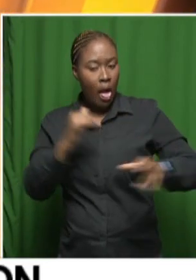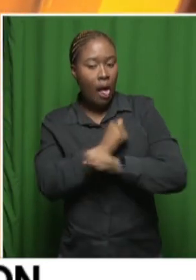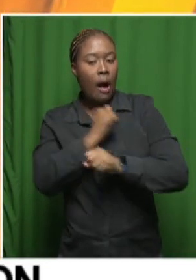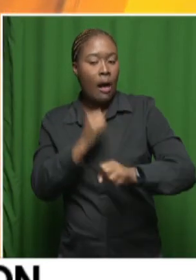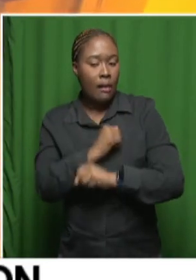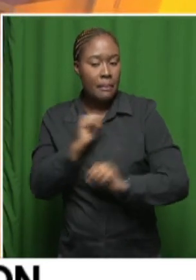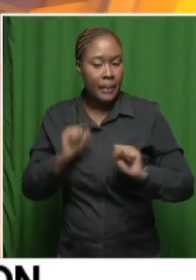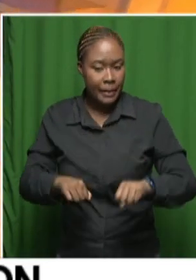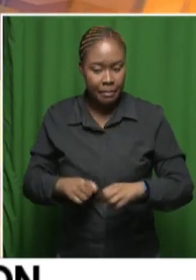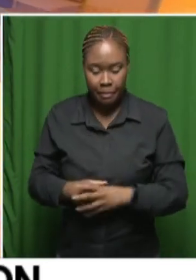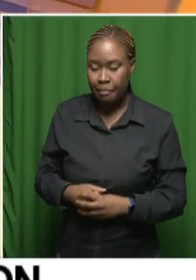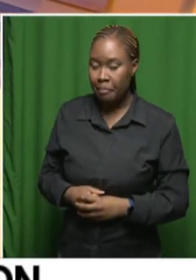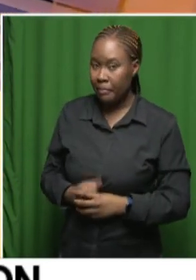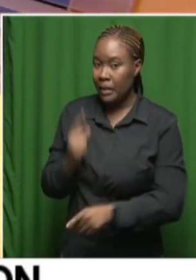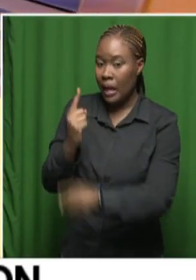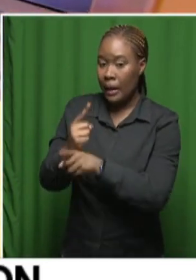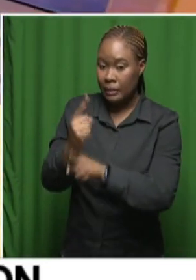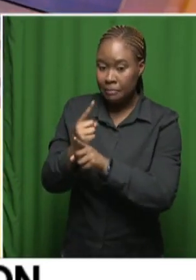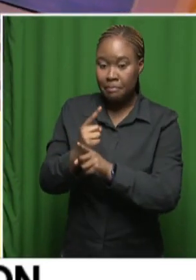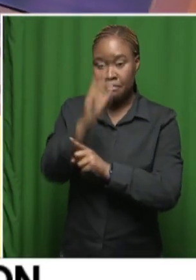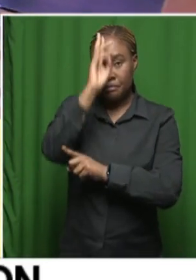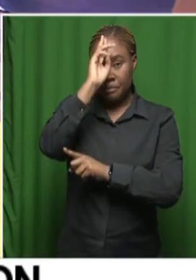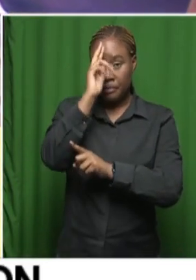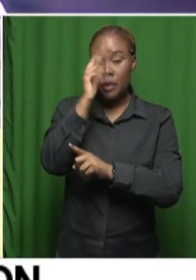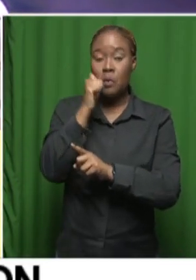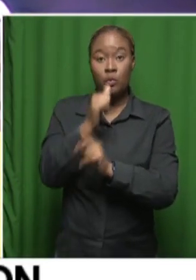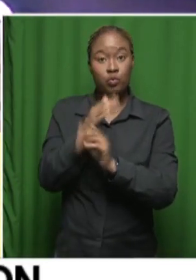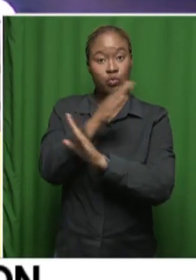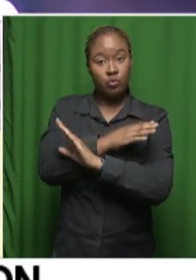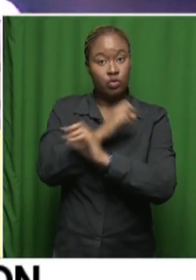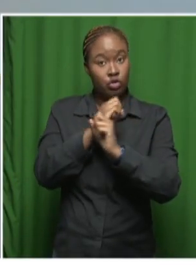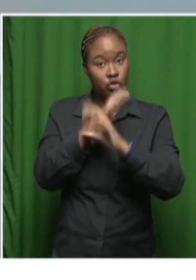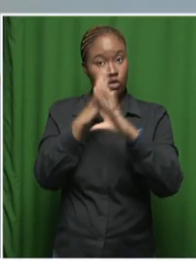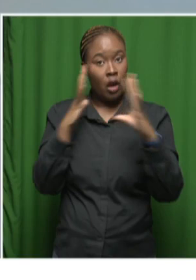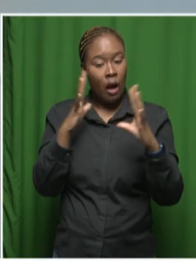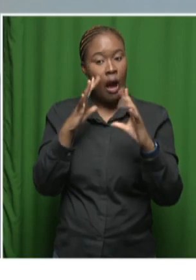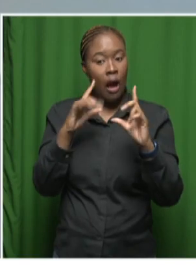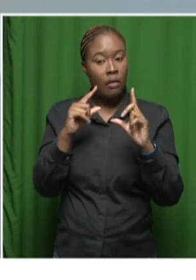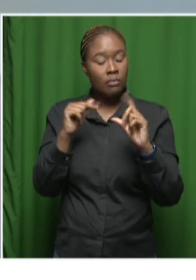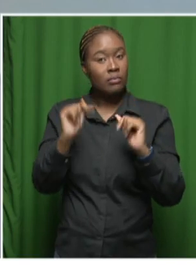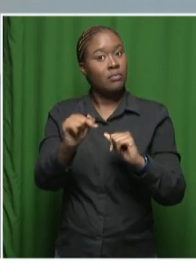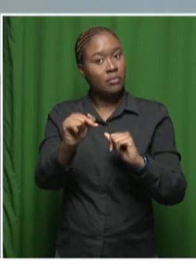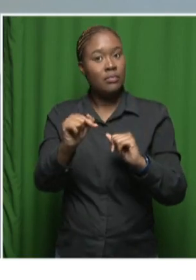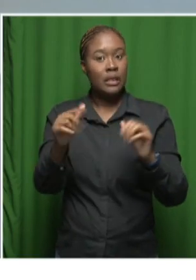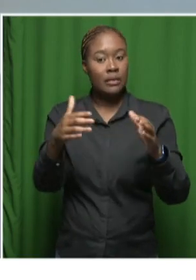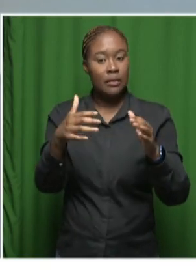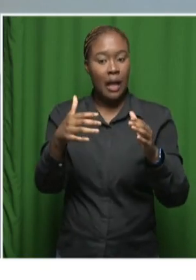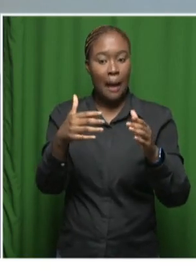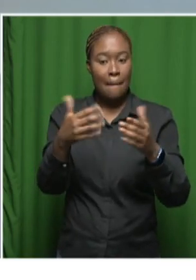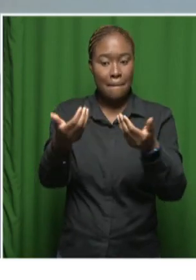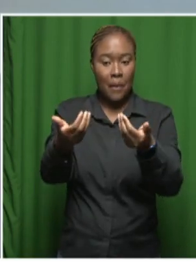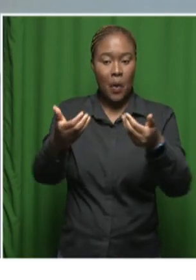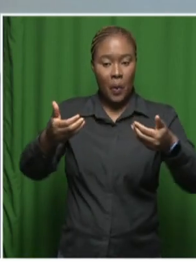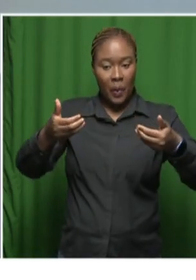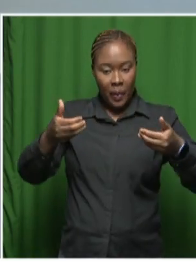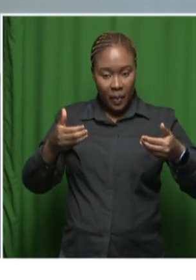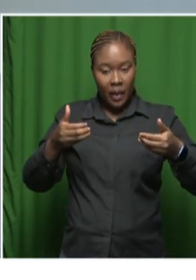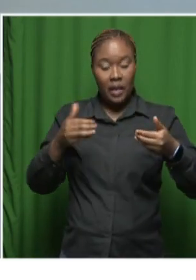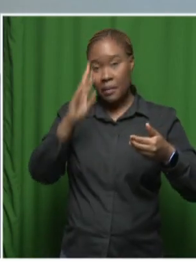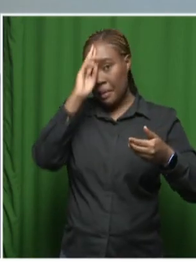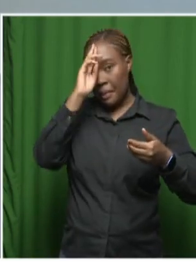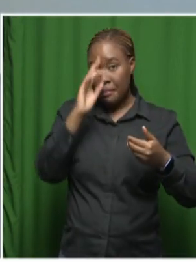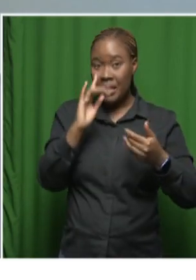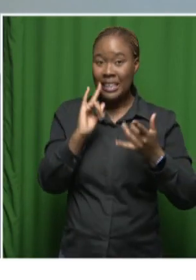Absolutely. I mean, like I said, initially the conversation, the reason why it was so interesting was because digital twins, you can actually